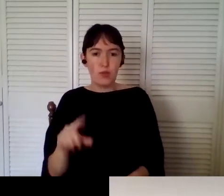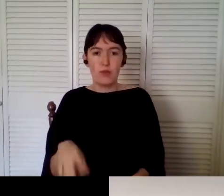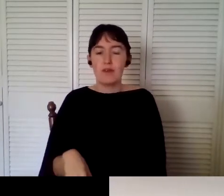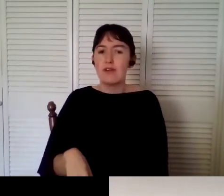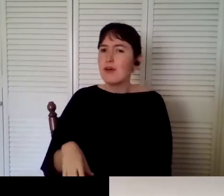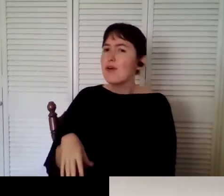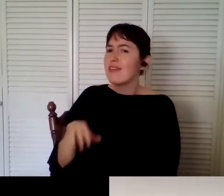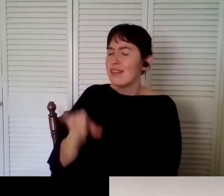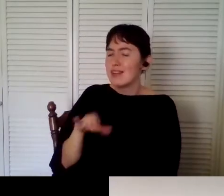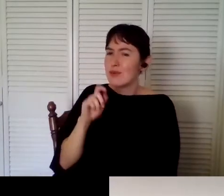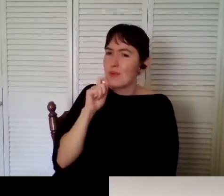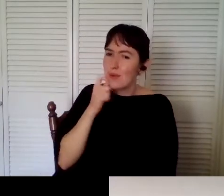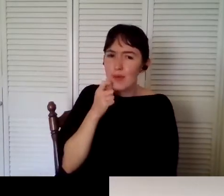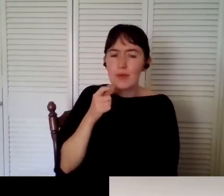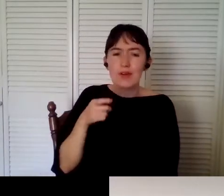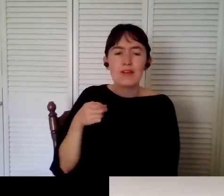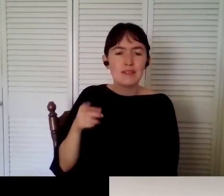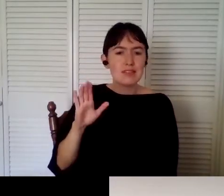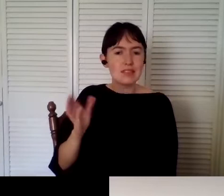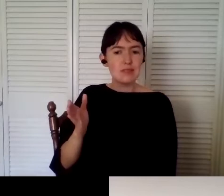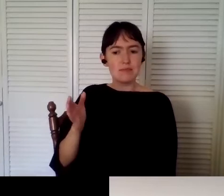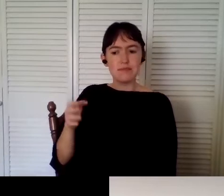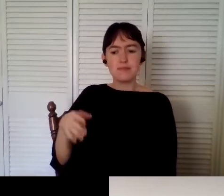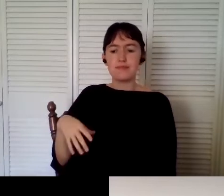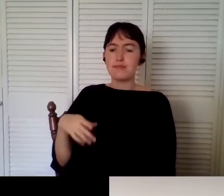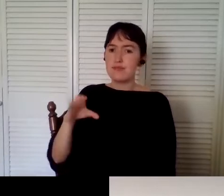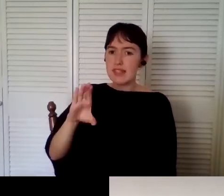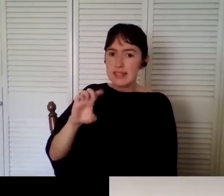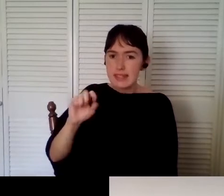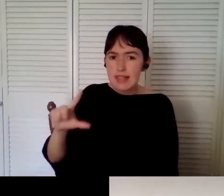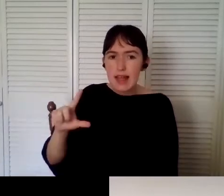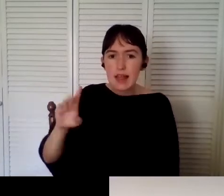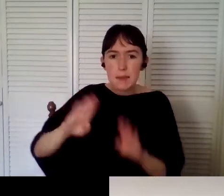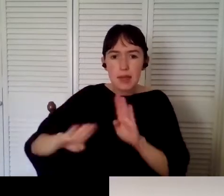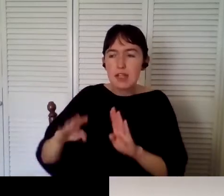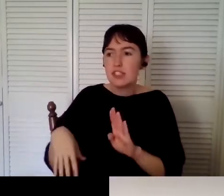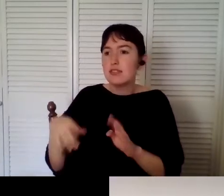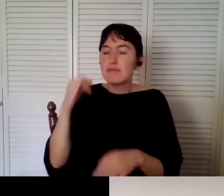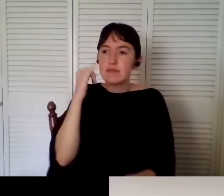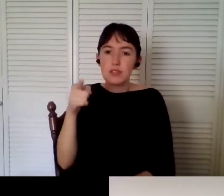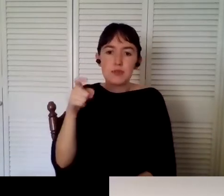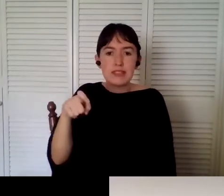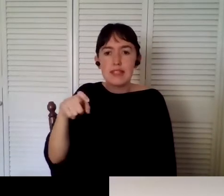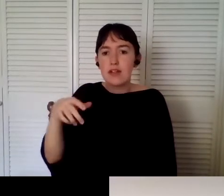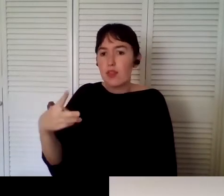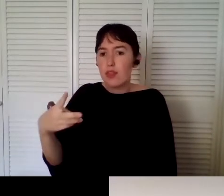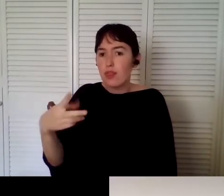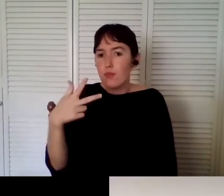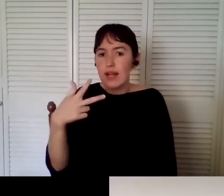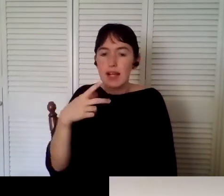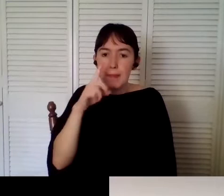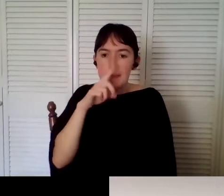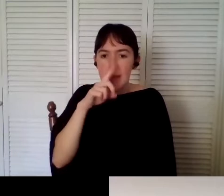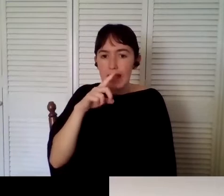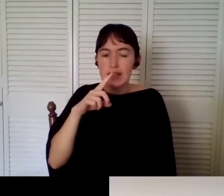sometimes like in molecular and cell biology, maybe you need like 3 mice or whatever to do your experiment. Often with live animals, you need